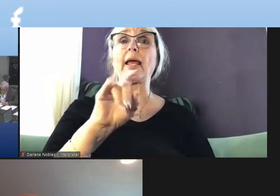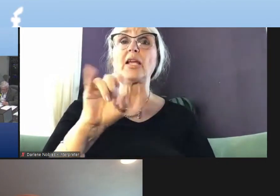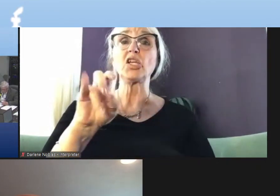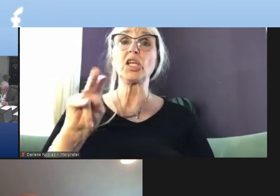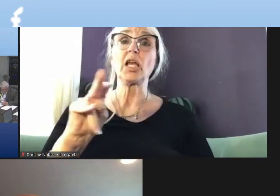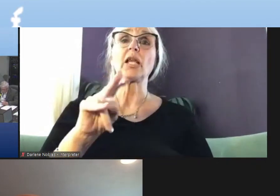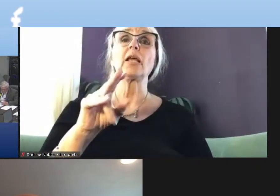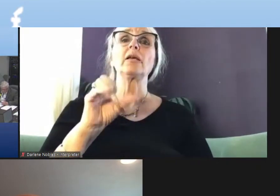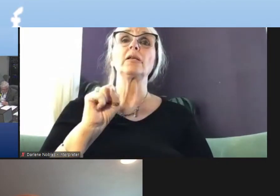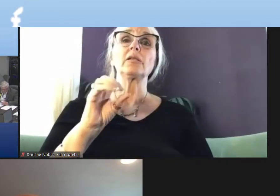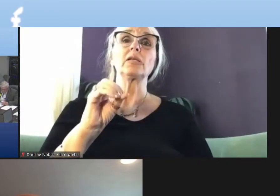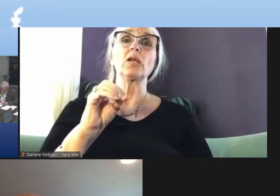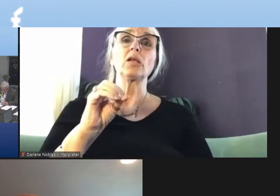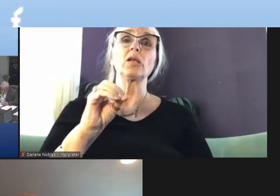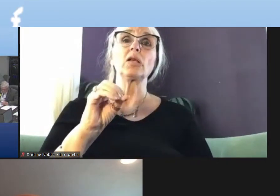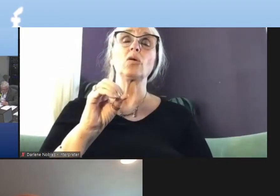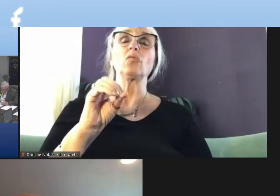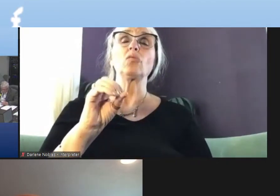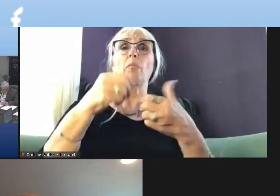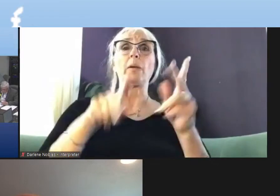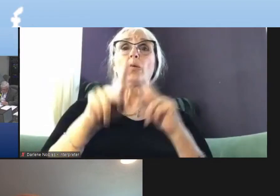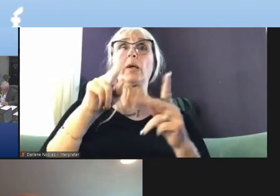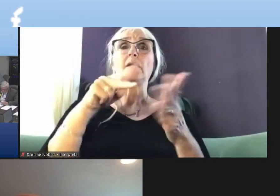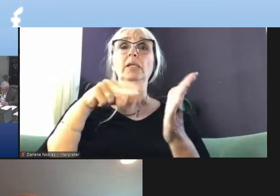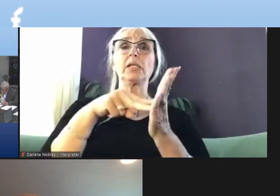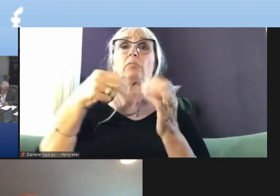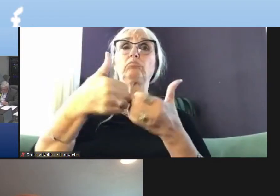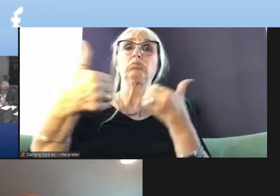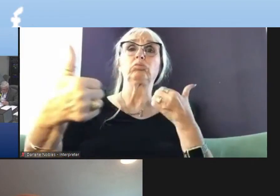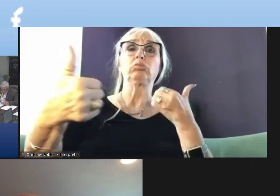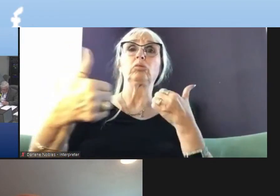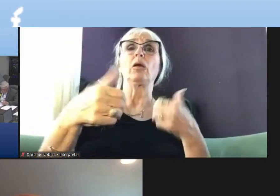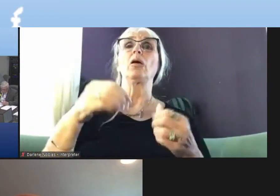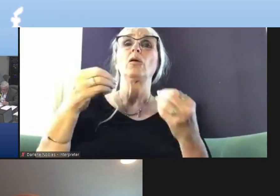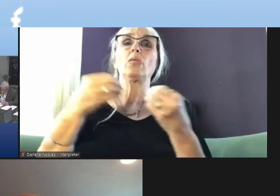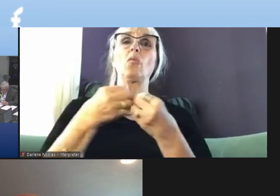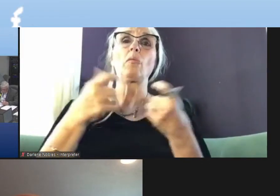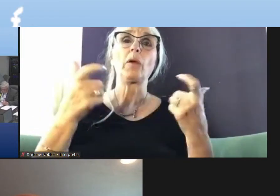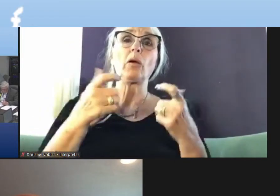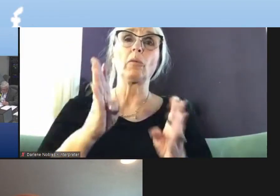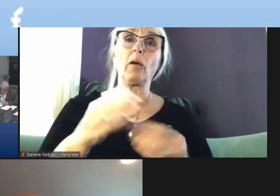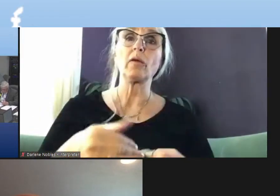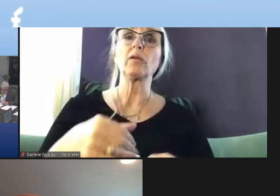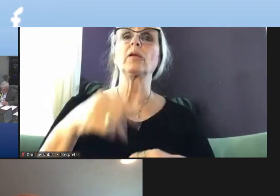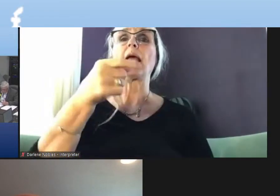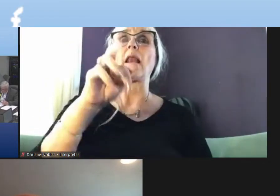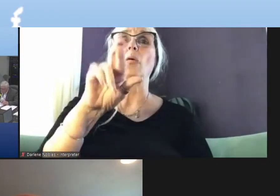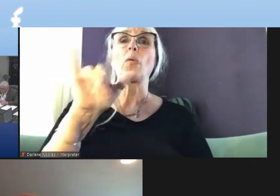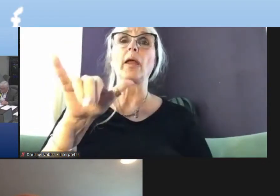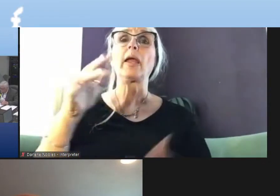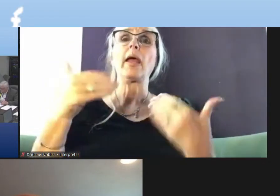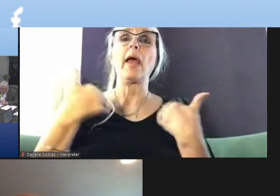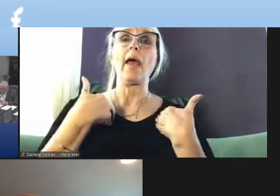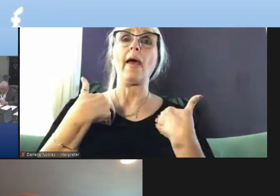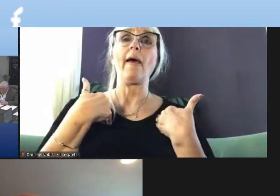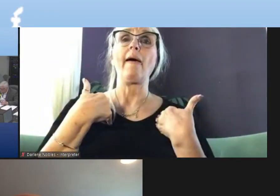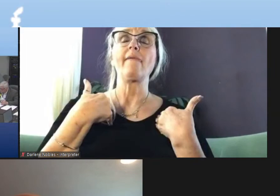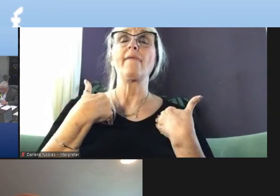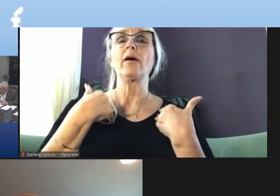social distancing. There'll be bigger jury boxes. The gallery will have